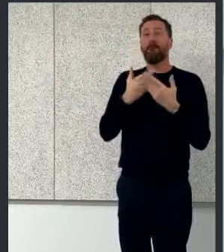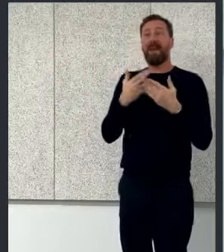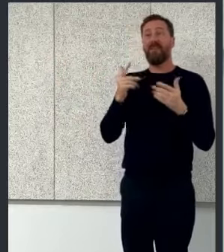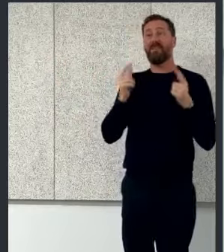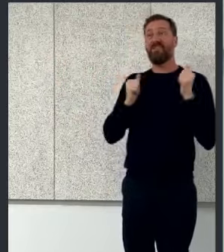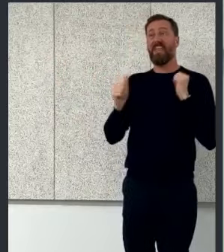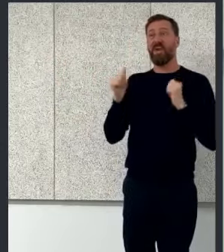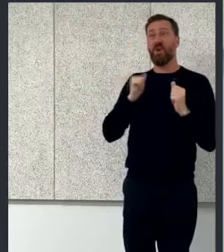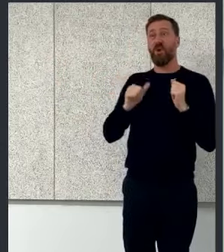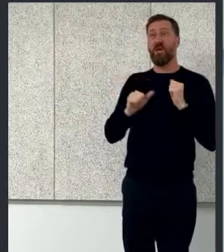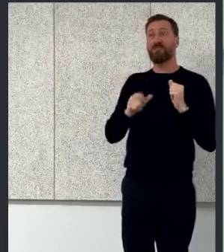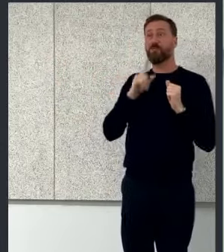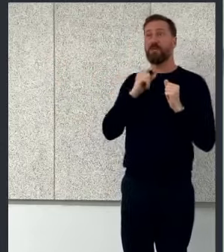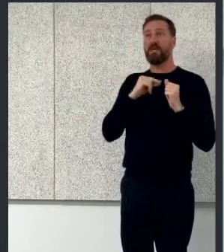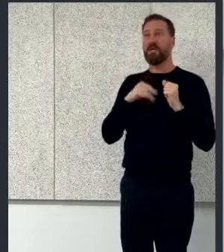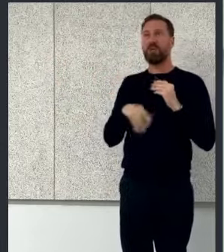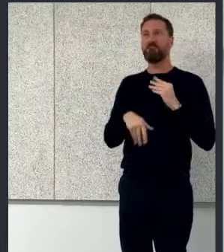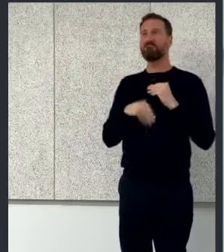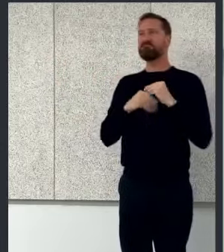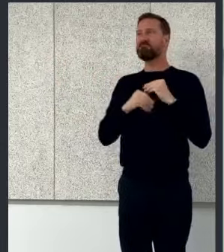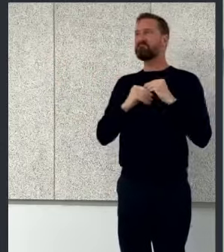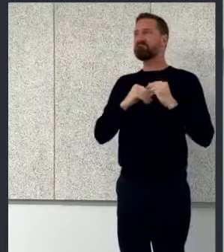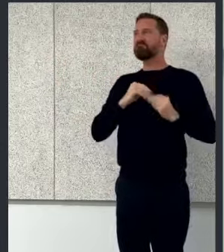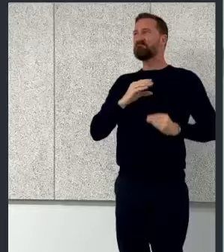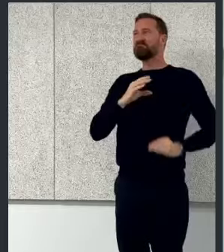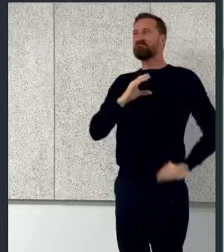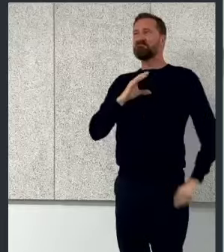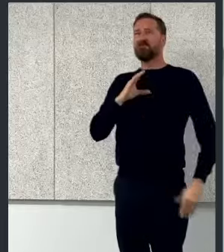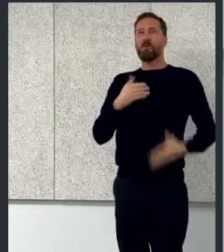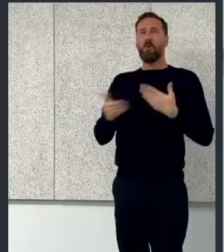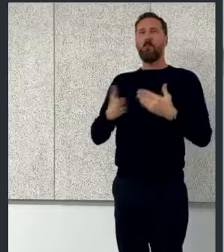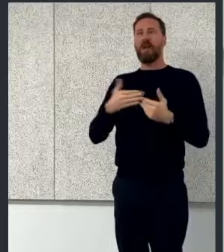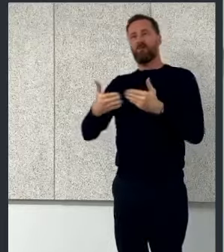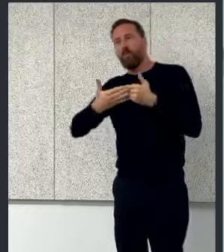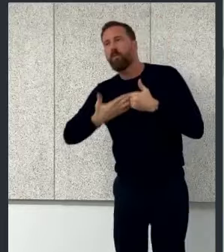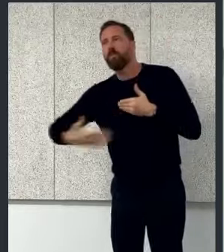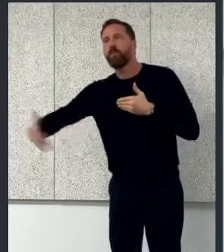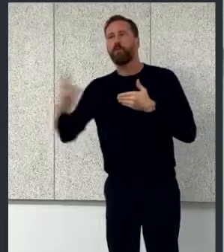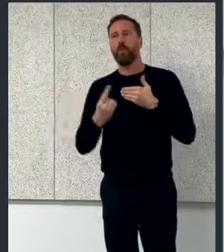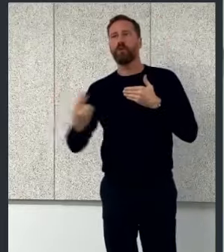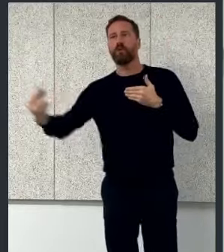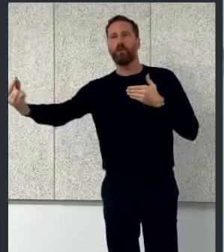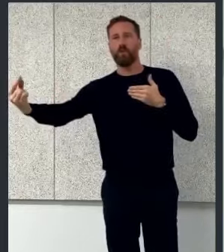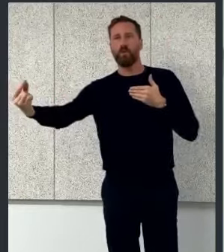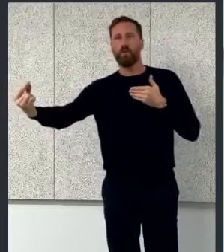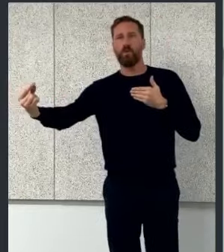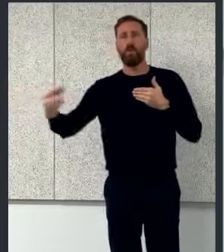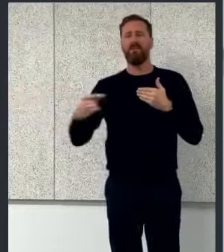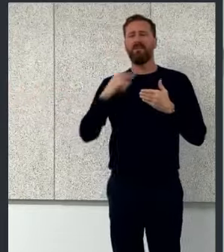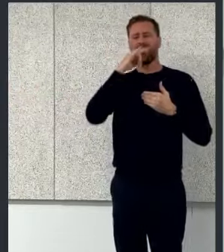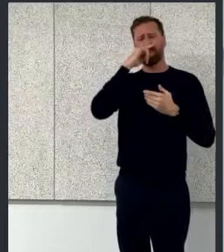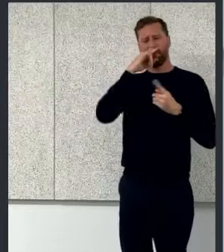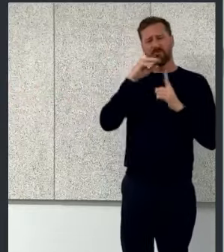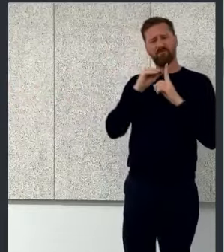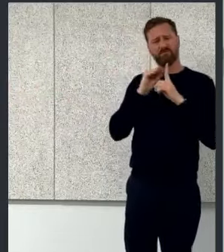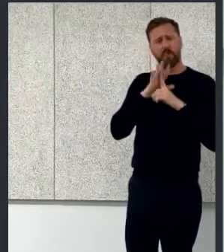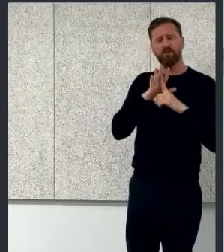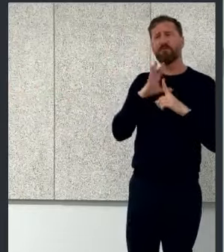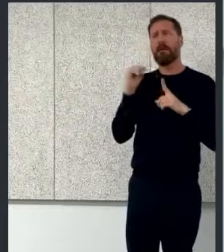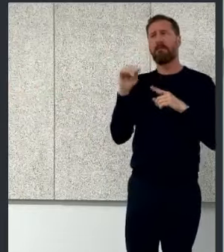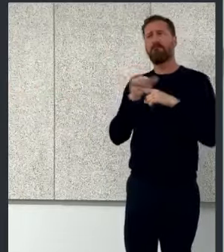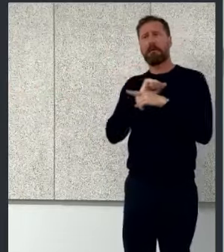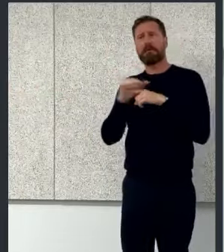no matter what you do, right? That exposure for young kids having both exposure to and practice in the